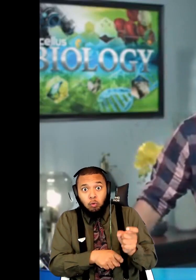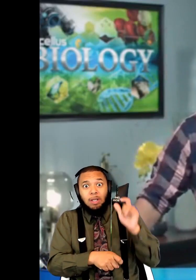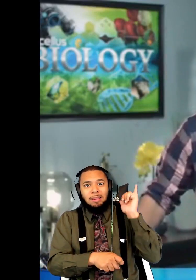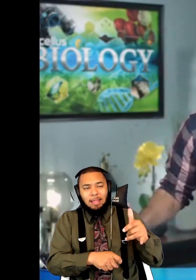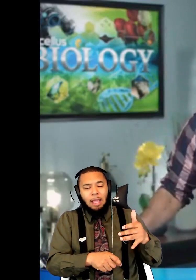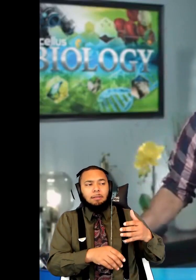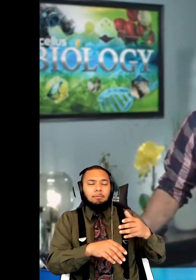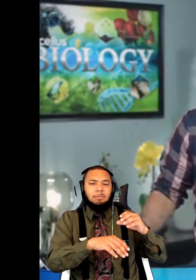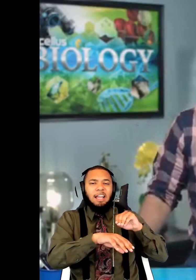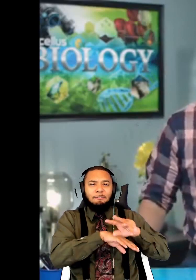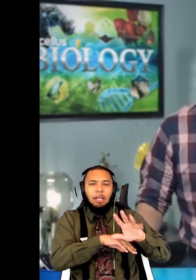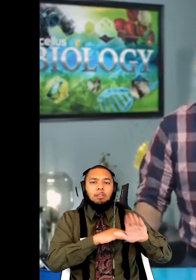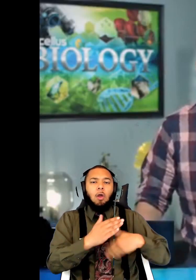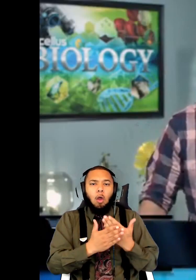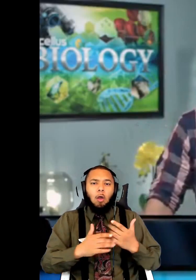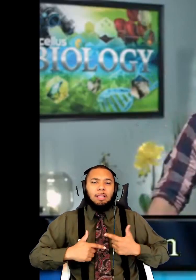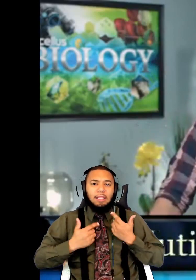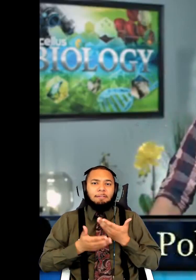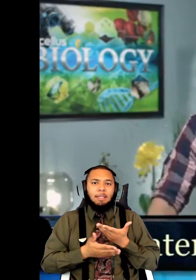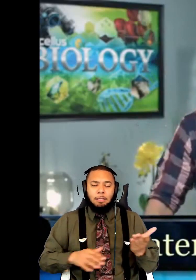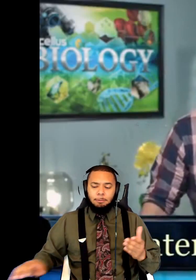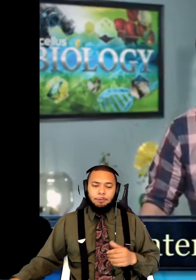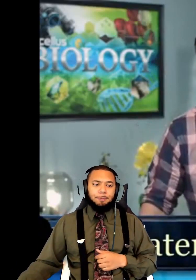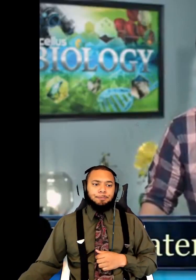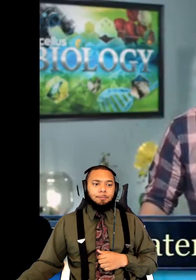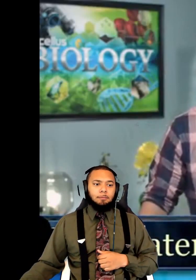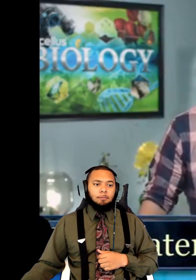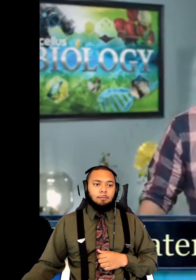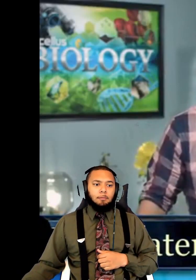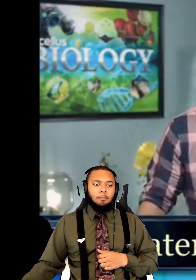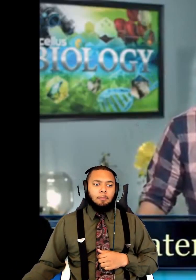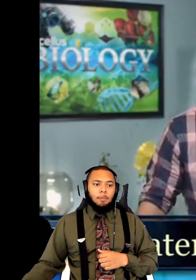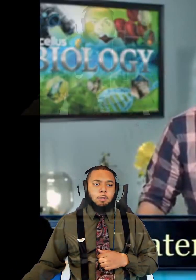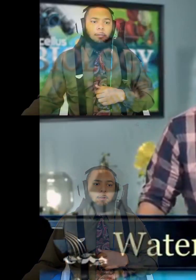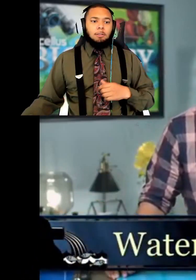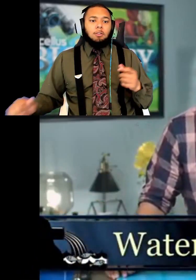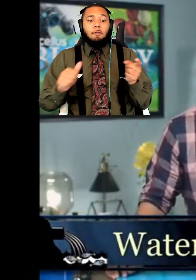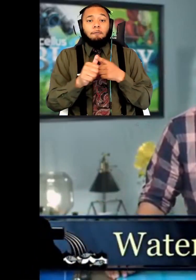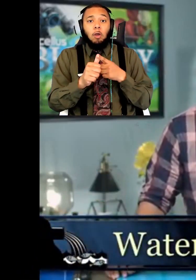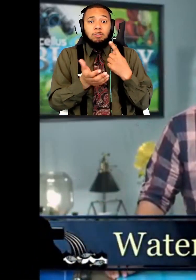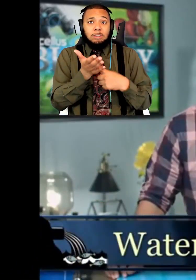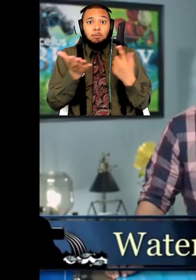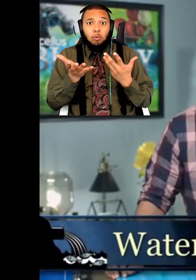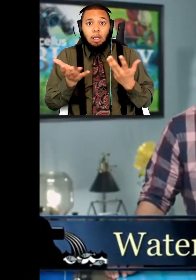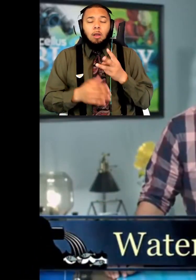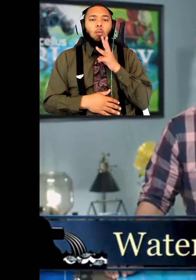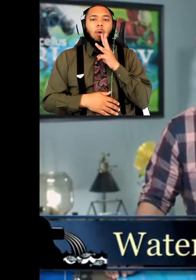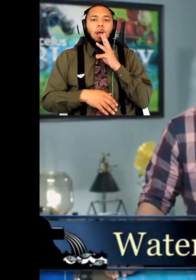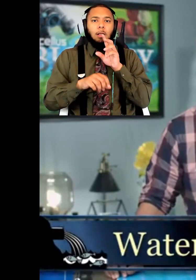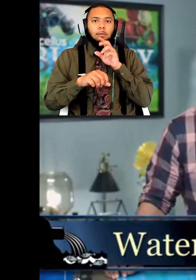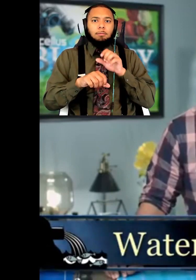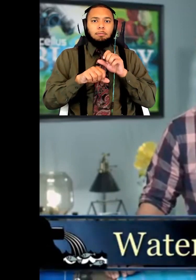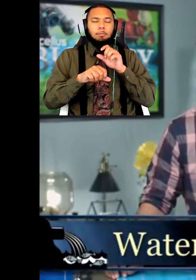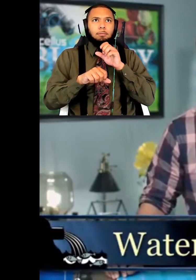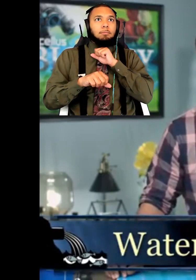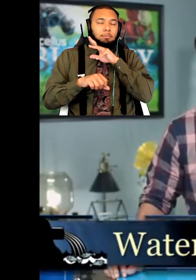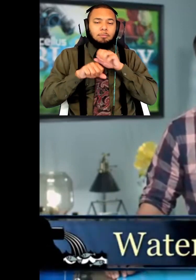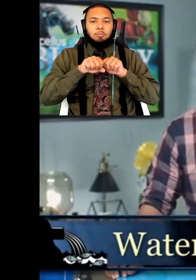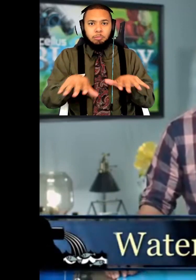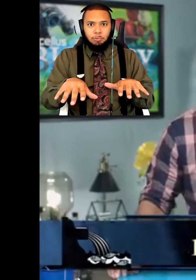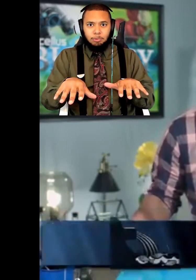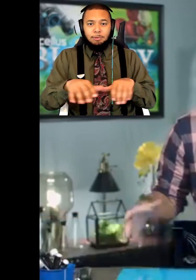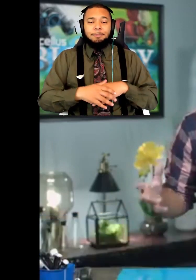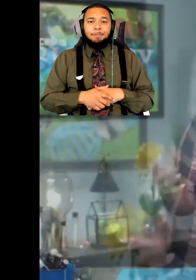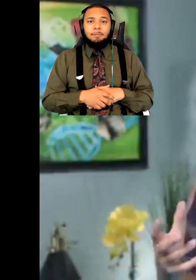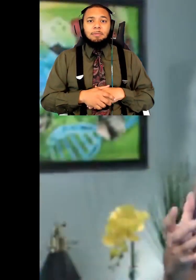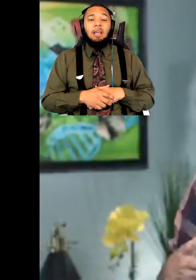the organisms. The first type of pollution that I want to talk about is water pollution. Water pollution can happen in a lot of